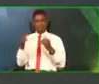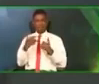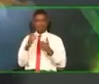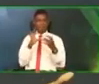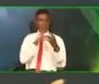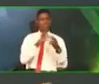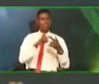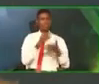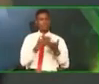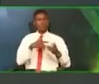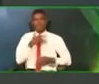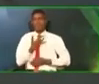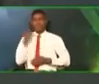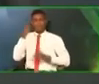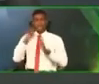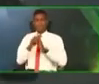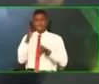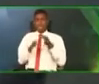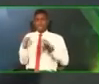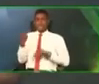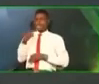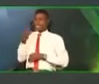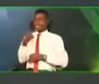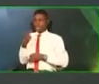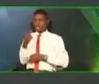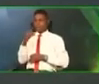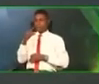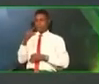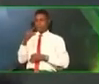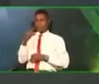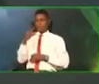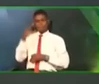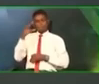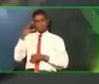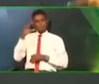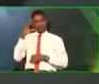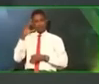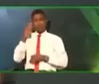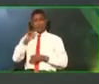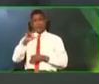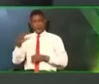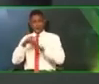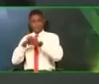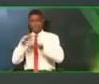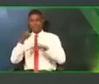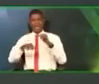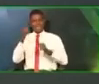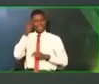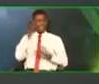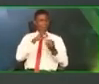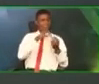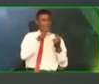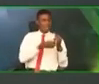feelings. For instance, if I say ball, you can't think banana because you have associated that object. Are we together